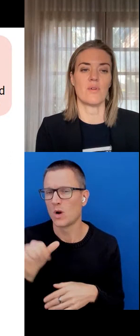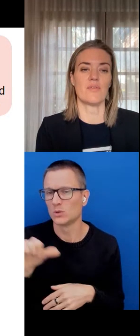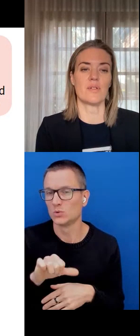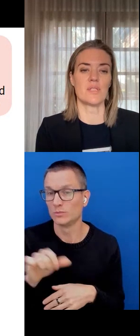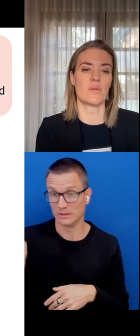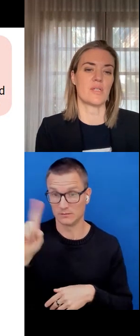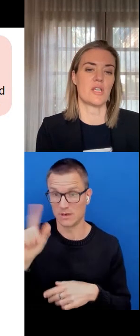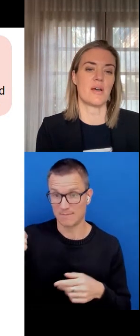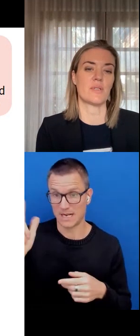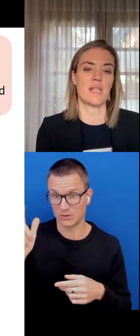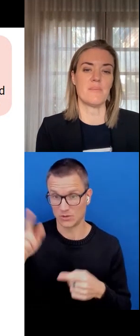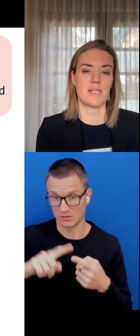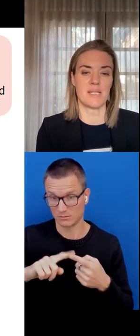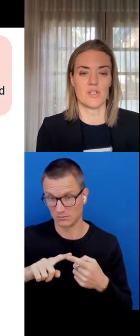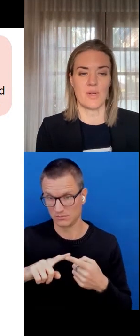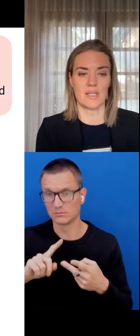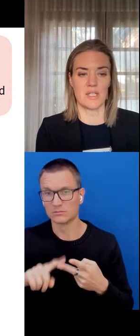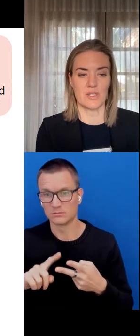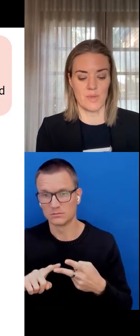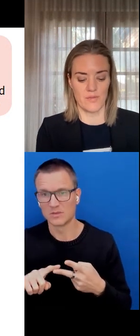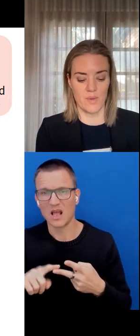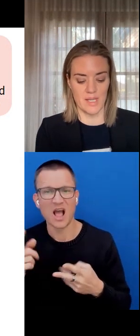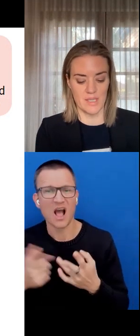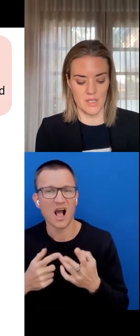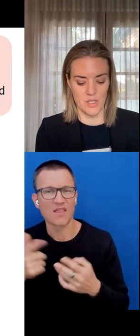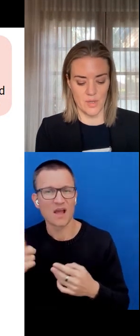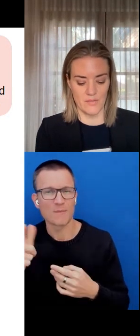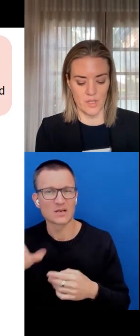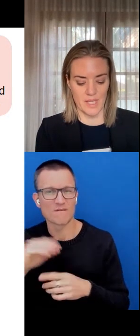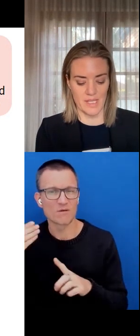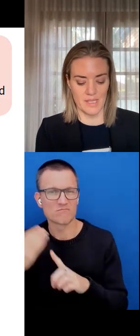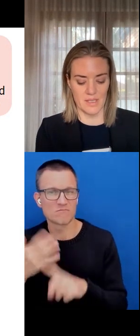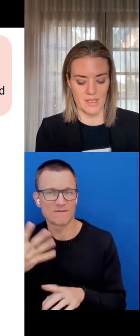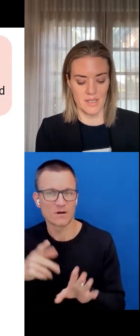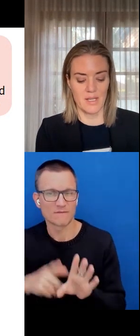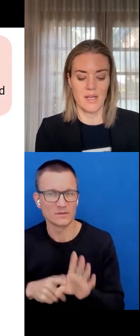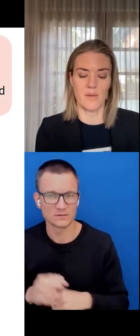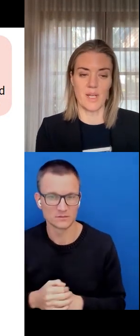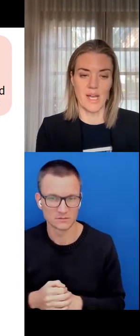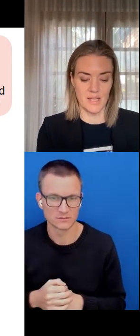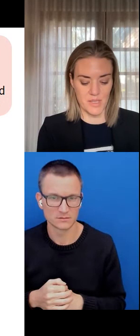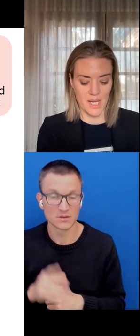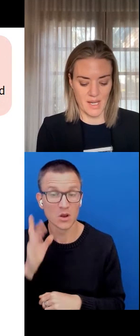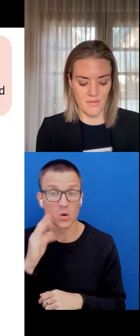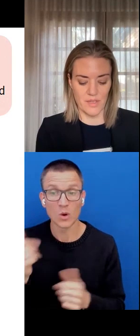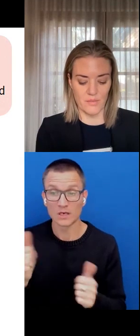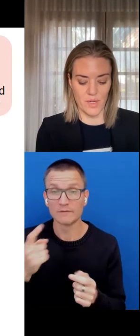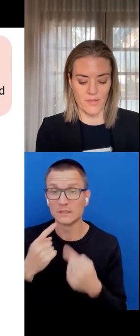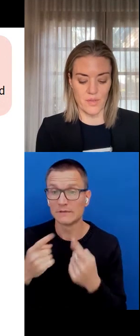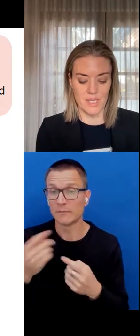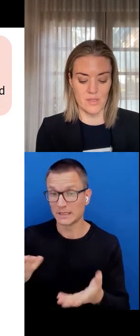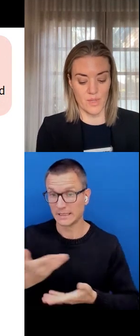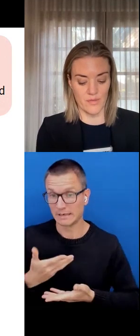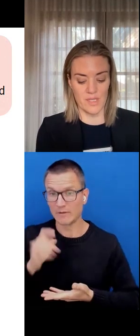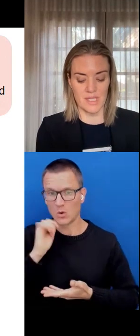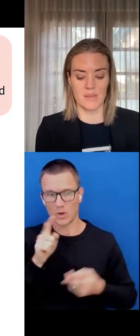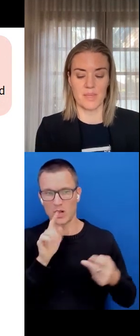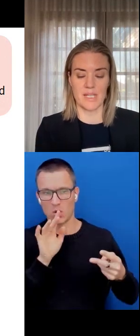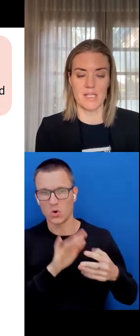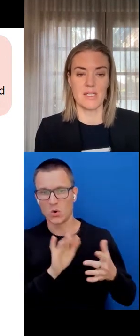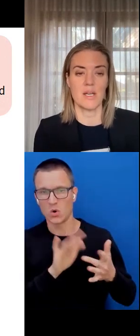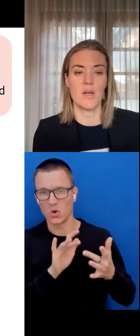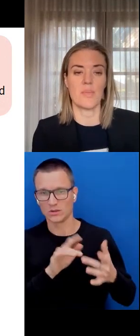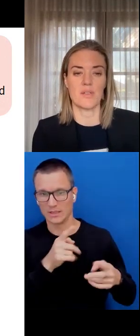A reference questionnaire will then be sent directly to the referees you have nominated. and we aim to have referees or